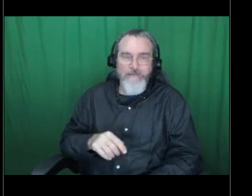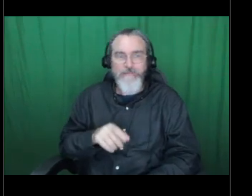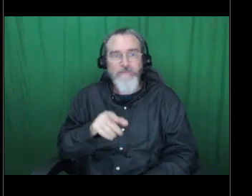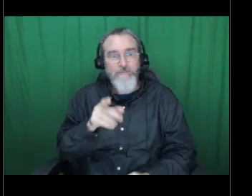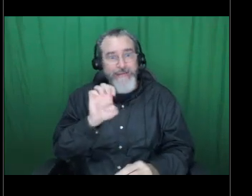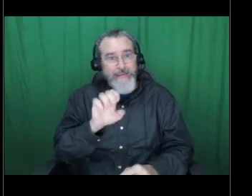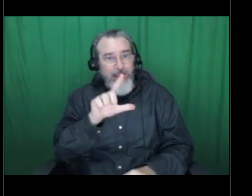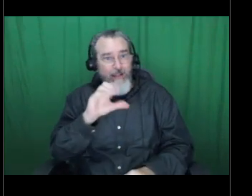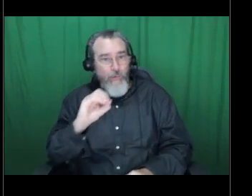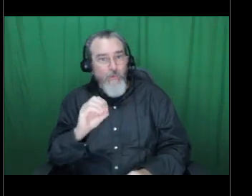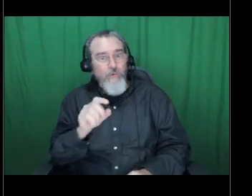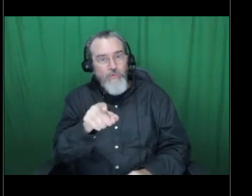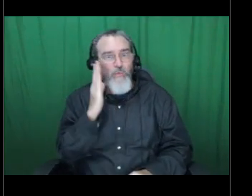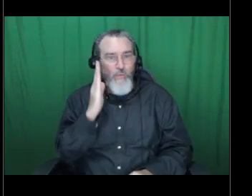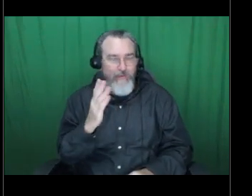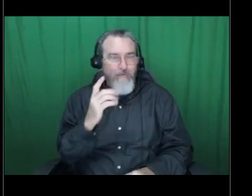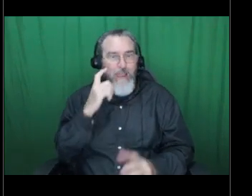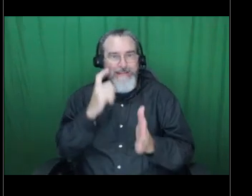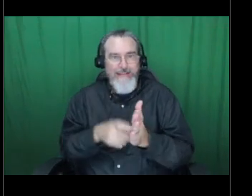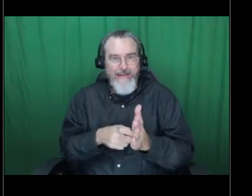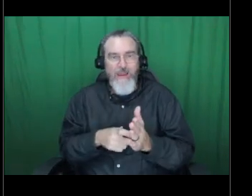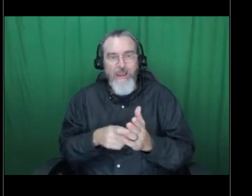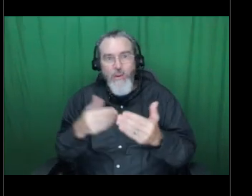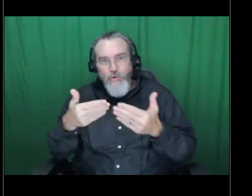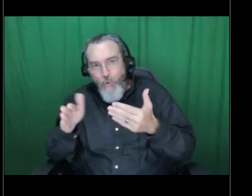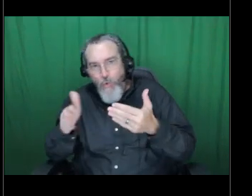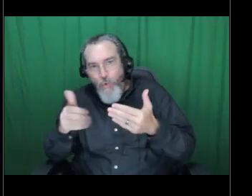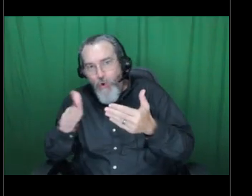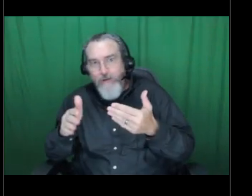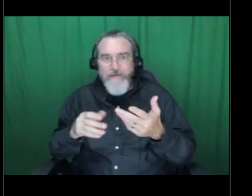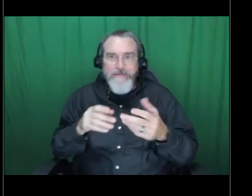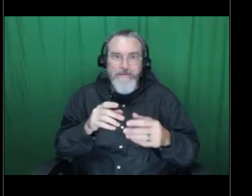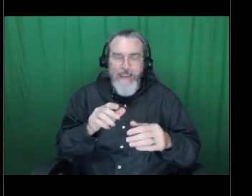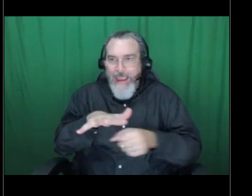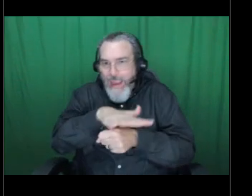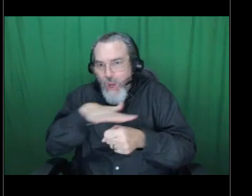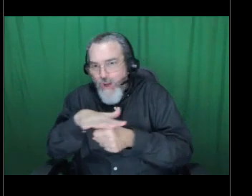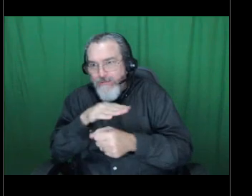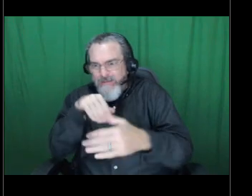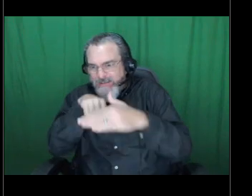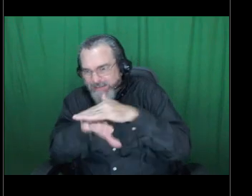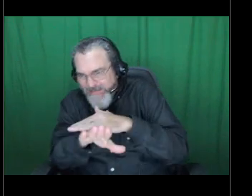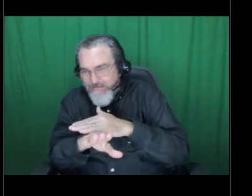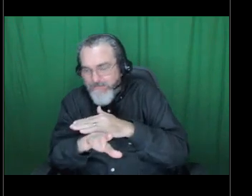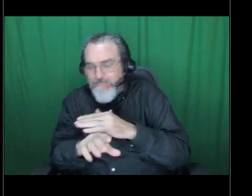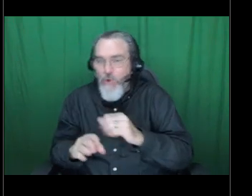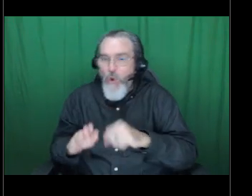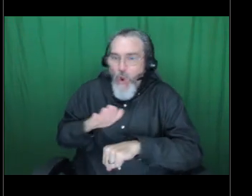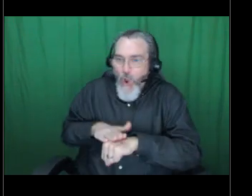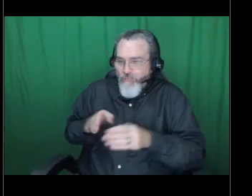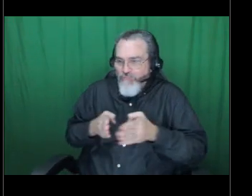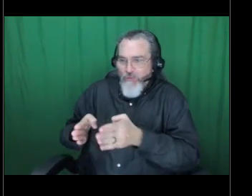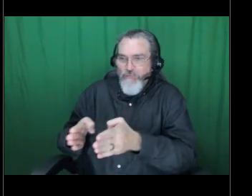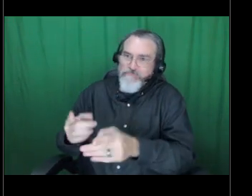doors and entrance areas on accessible routes. We'll follow that with a